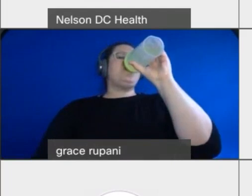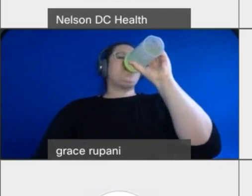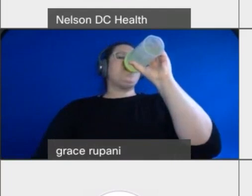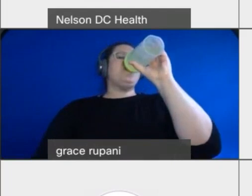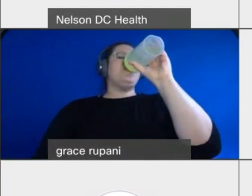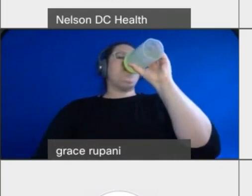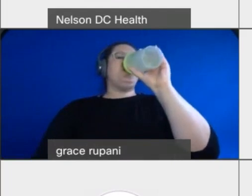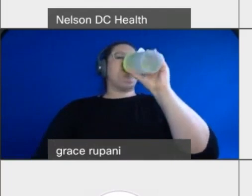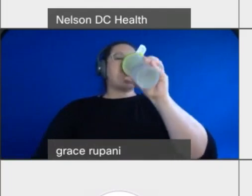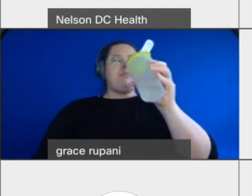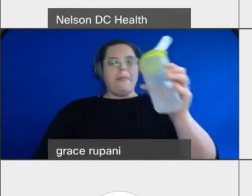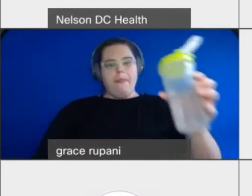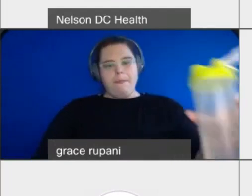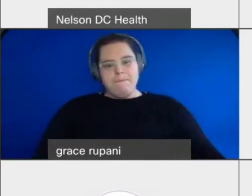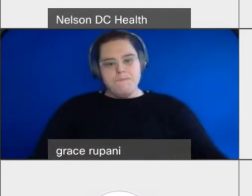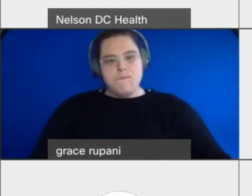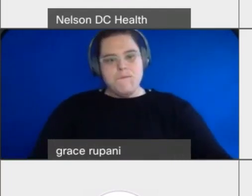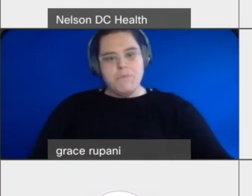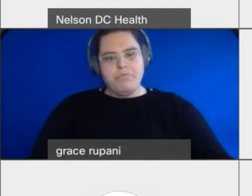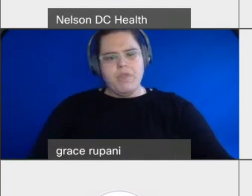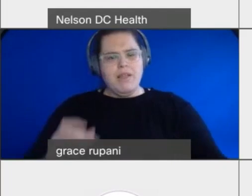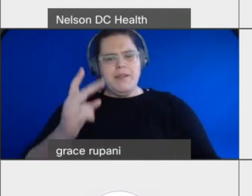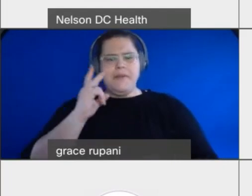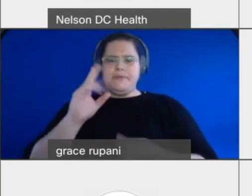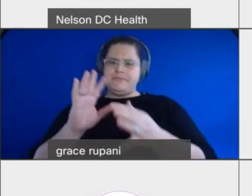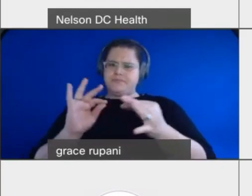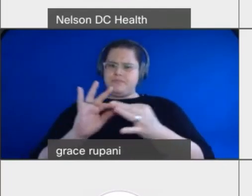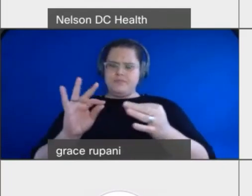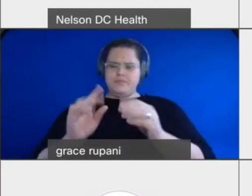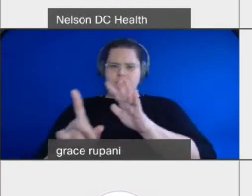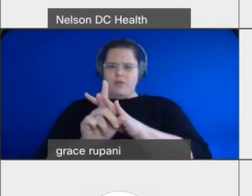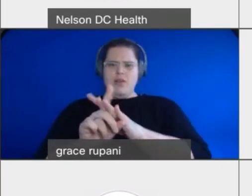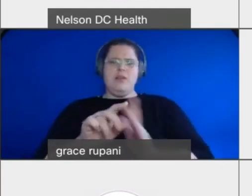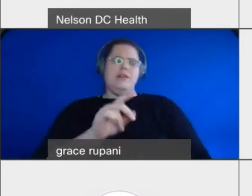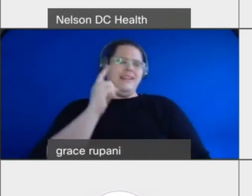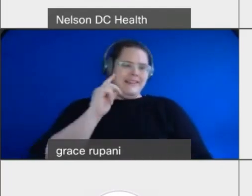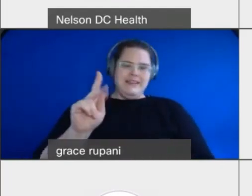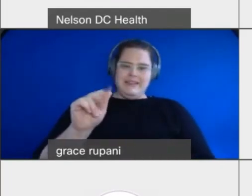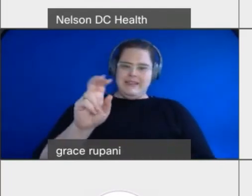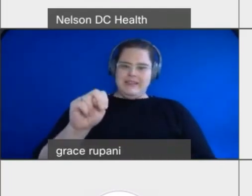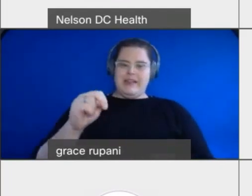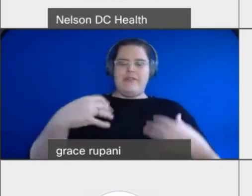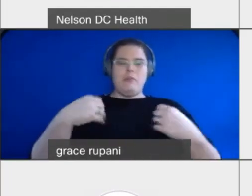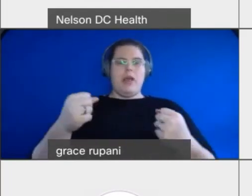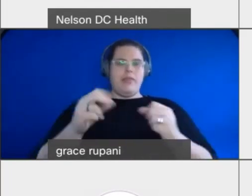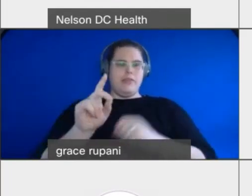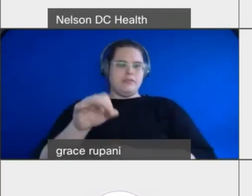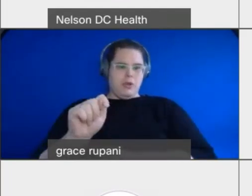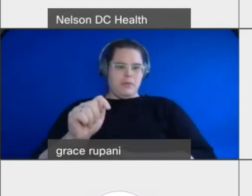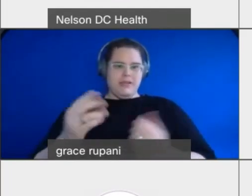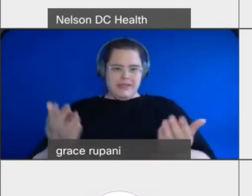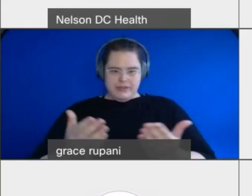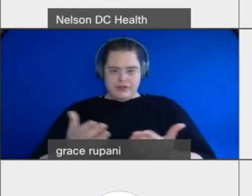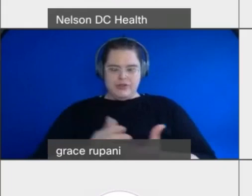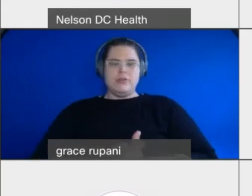and I think Karen is here and can respond to this. And I heard this same thing the other day and heard the answer. So if Karen's not here,